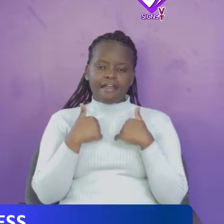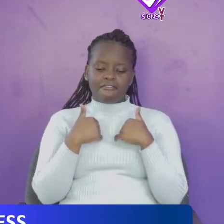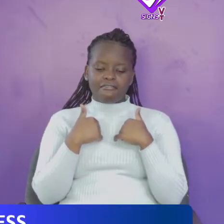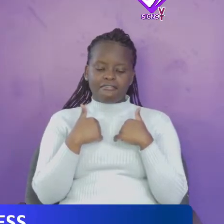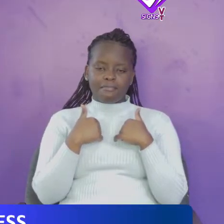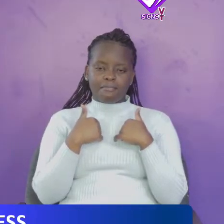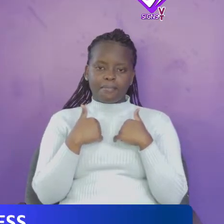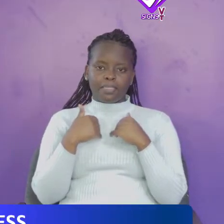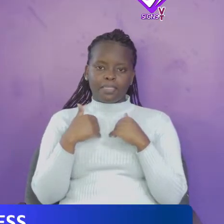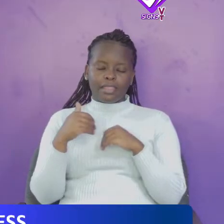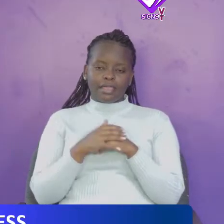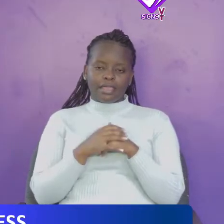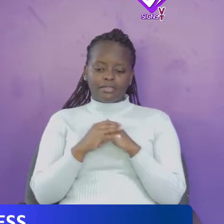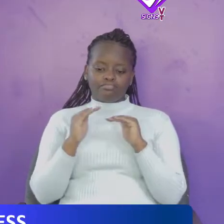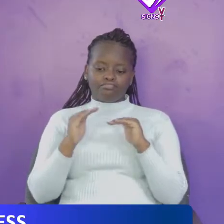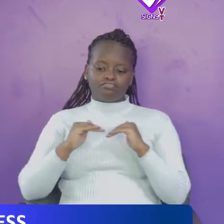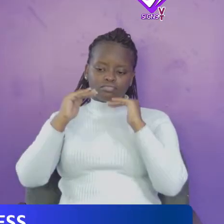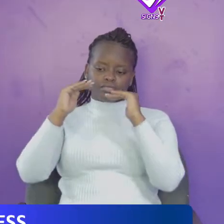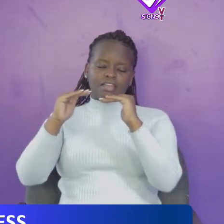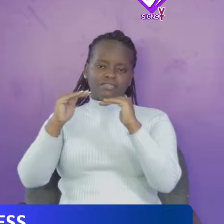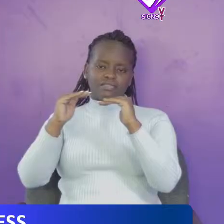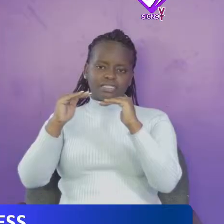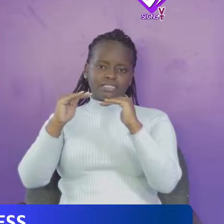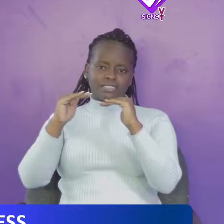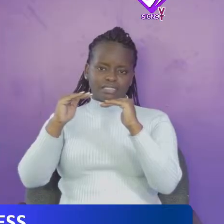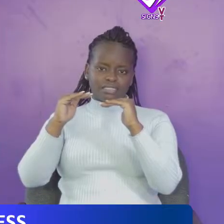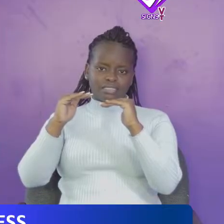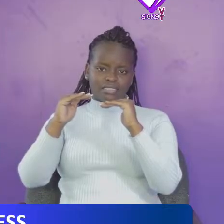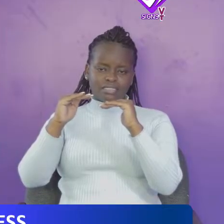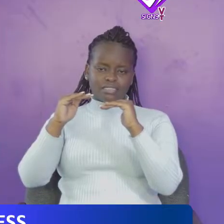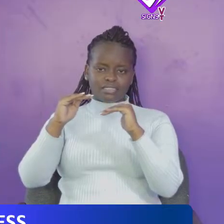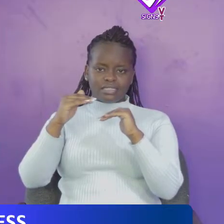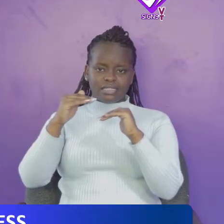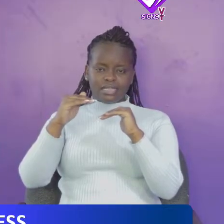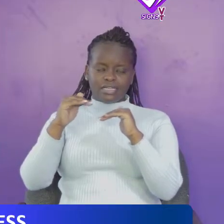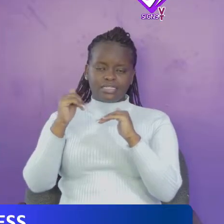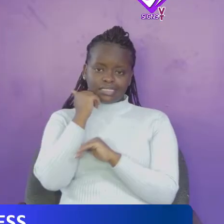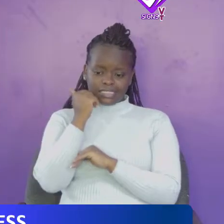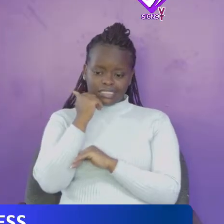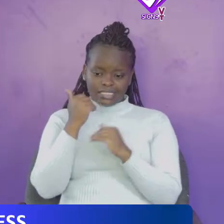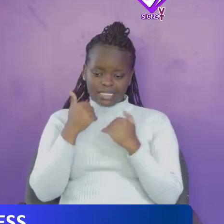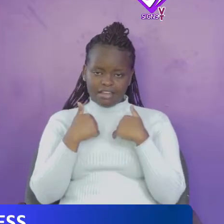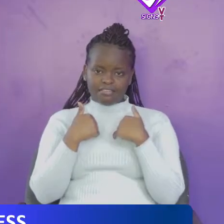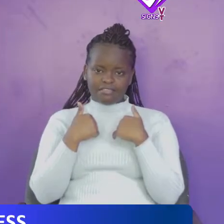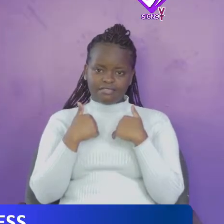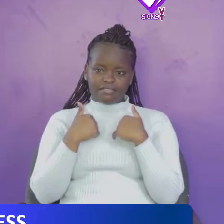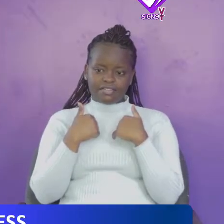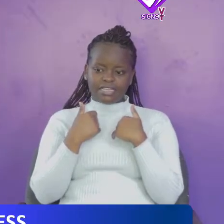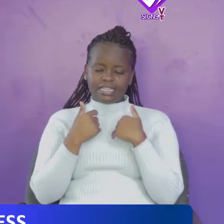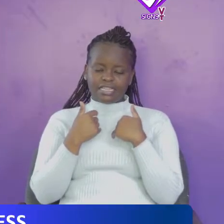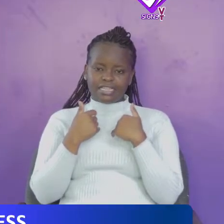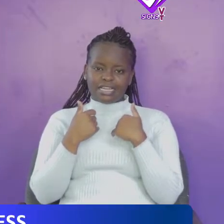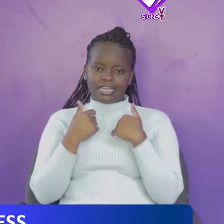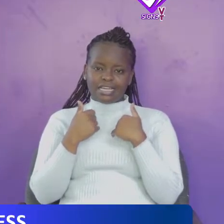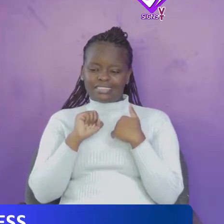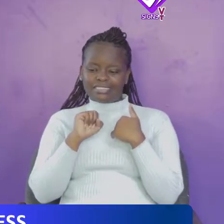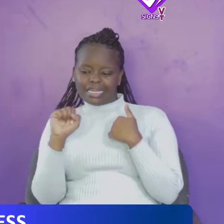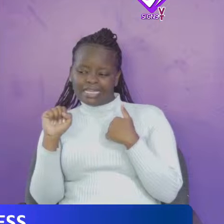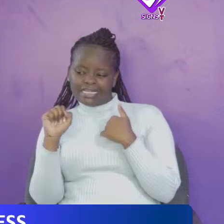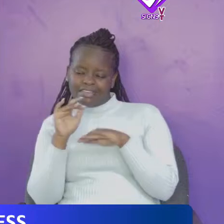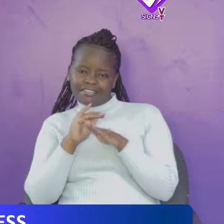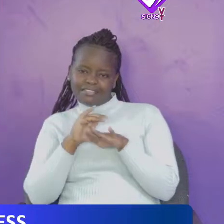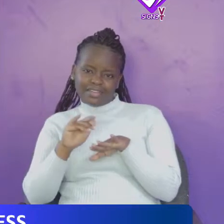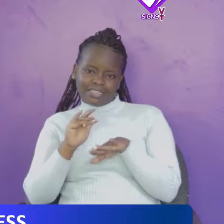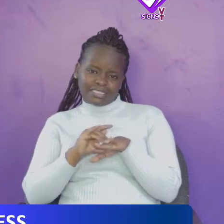hyperhidrosis. With secondary generalized hyperhidrosis, it's a side effect to a medication or an underlying medical